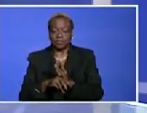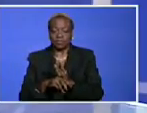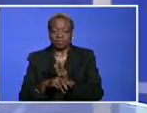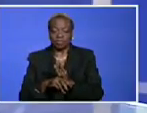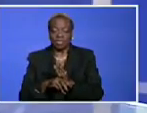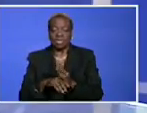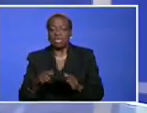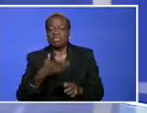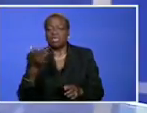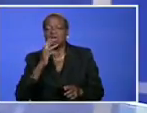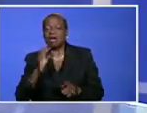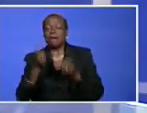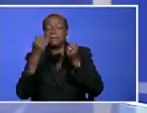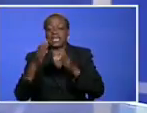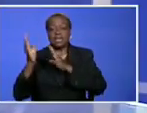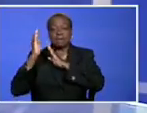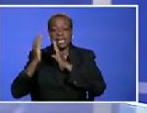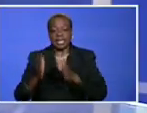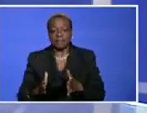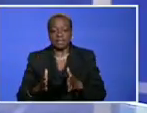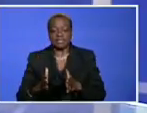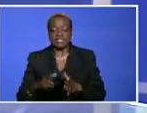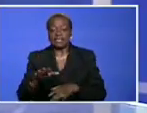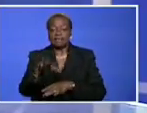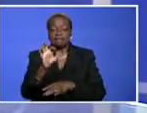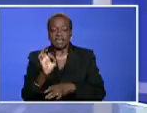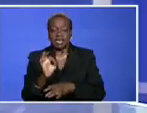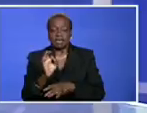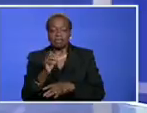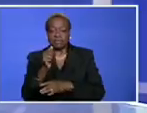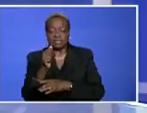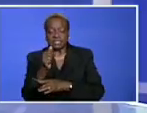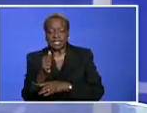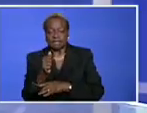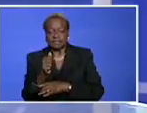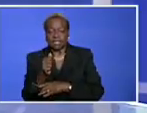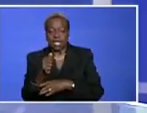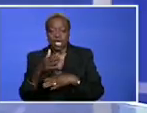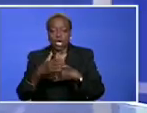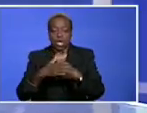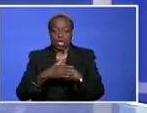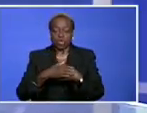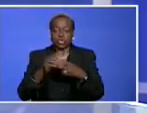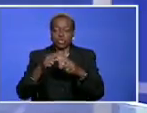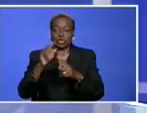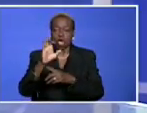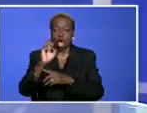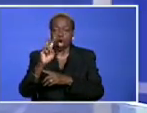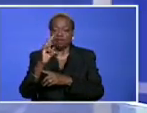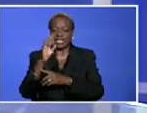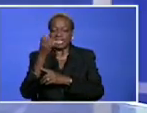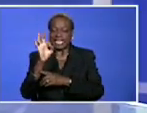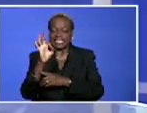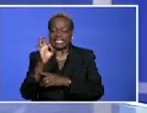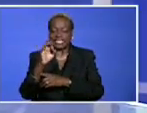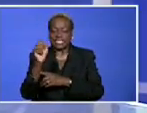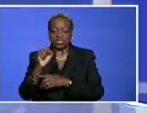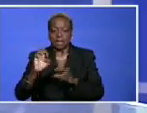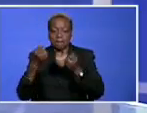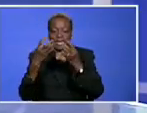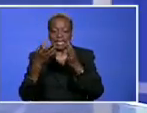Well, there are scores of Bahamians now who have found themselves close to the COVID-19 situation, many of